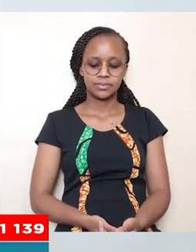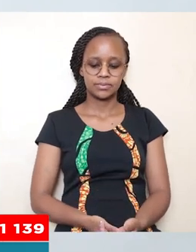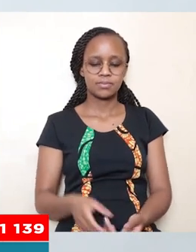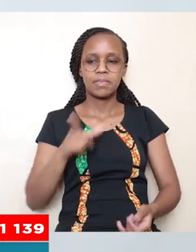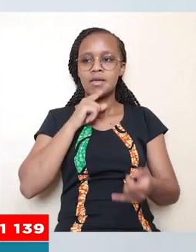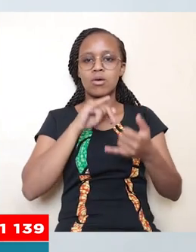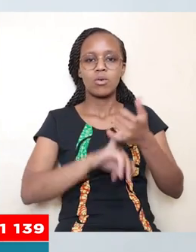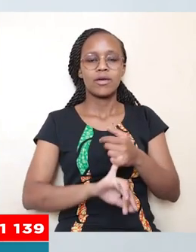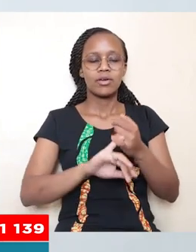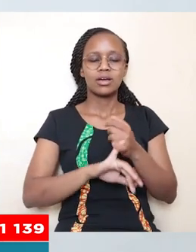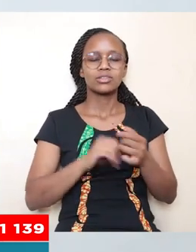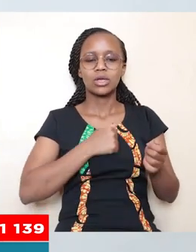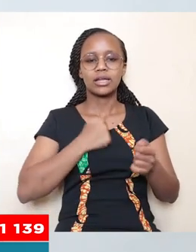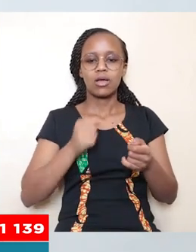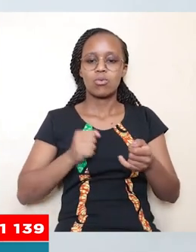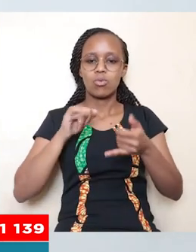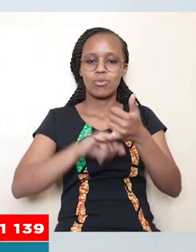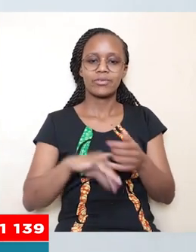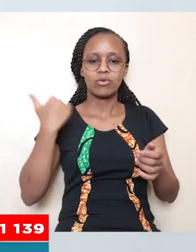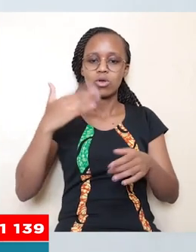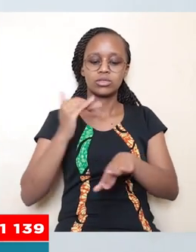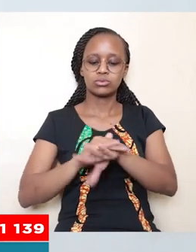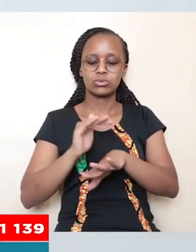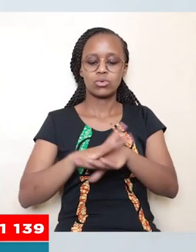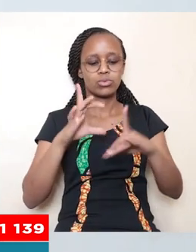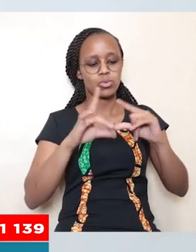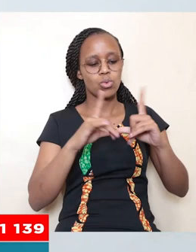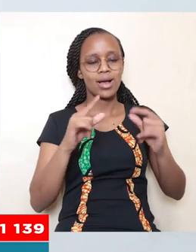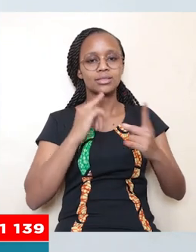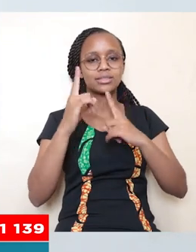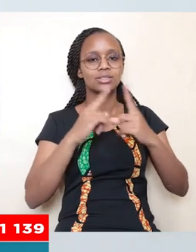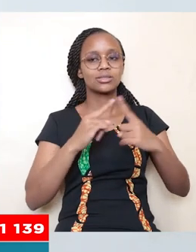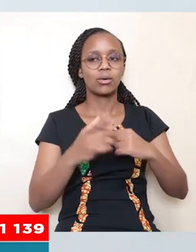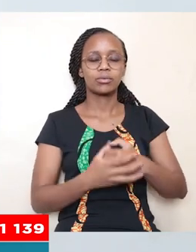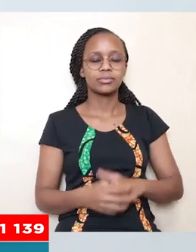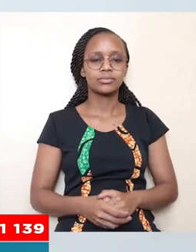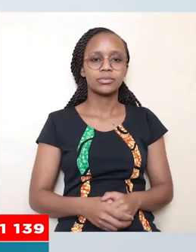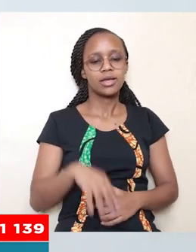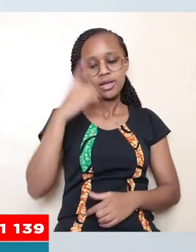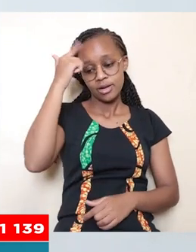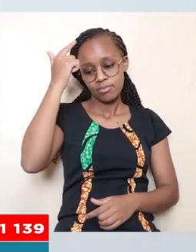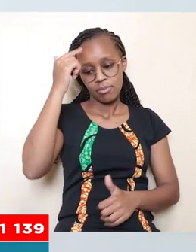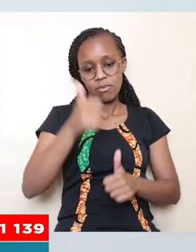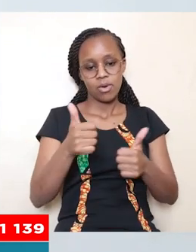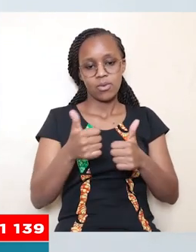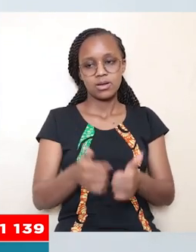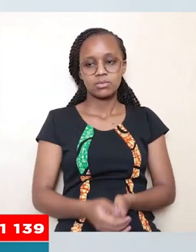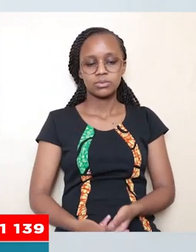As a wife, always speak kind words. Please do. Remember,